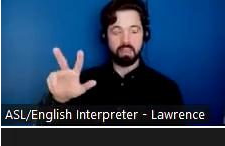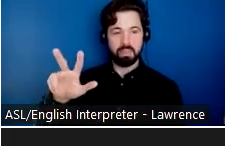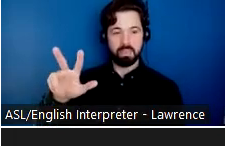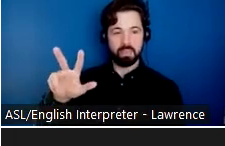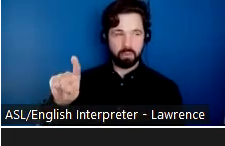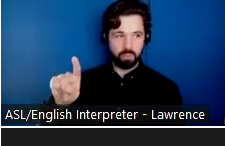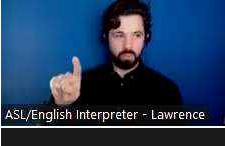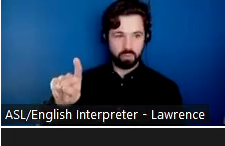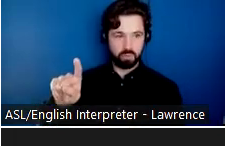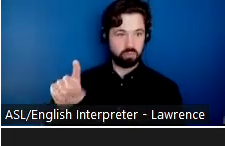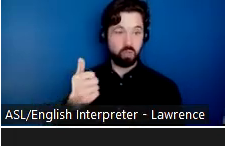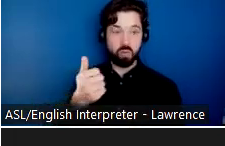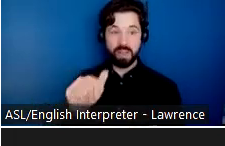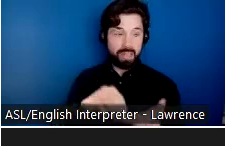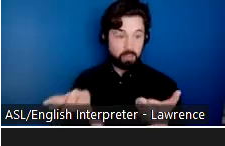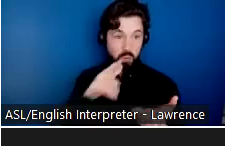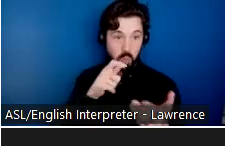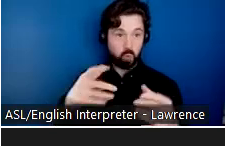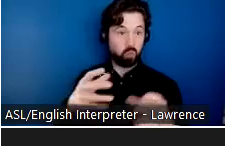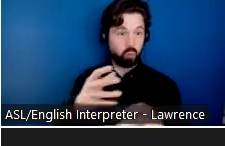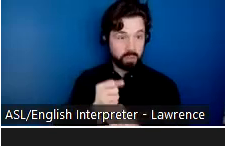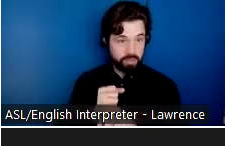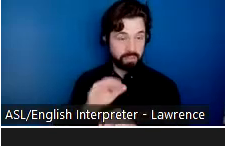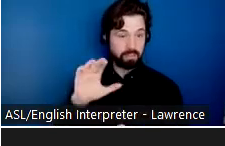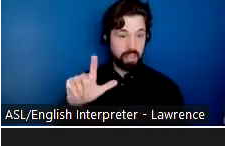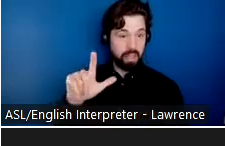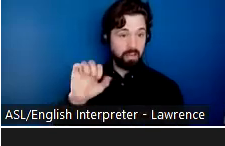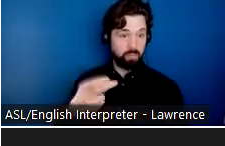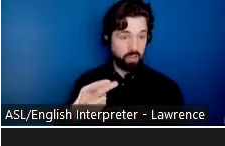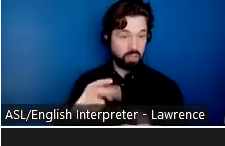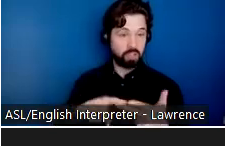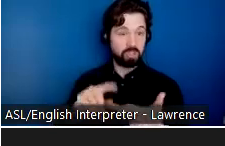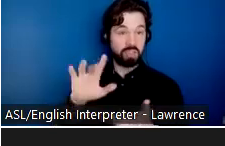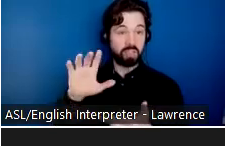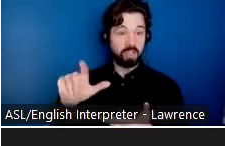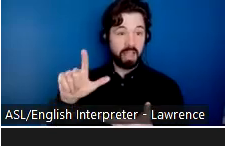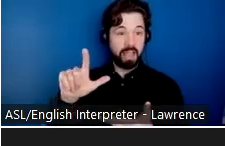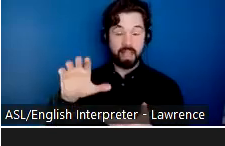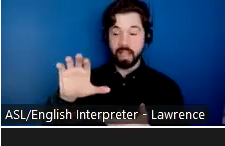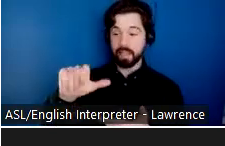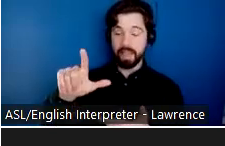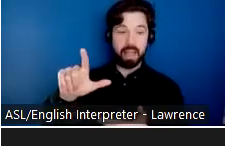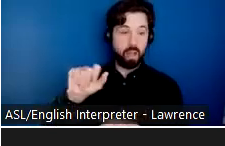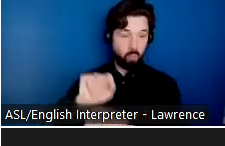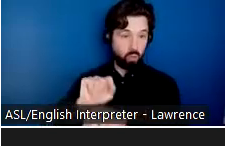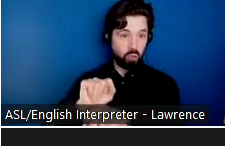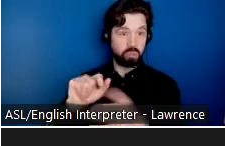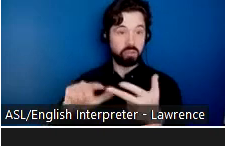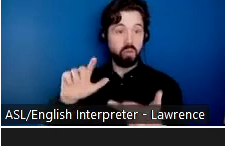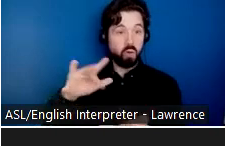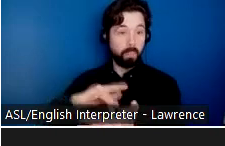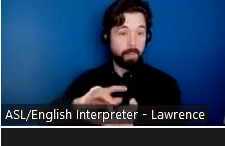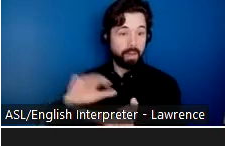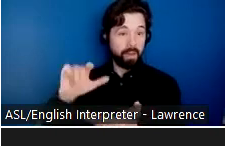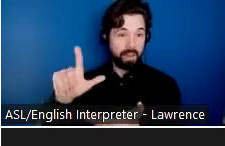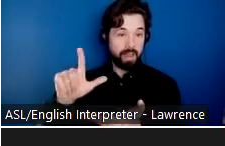child who received CalFresh, CalWORKS, or Medi-Cal for at least one of those months will be eligible to receive Summer